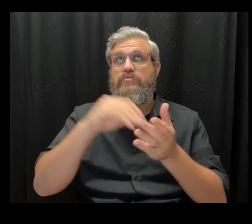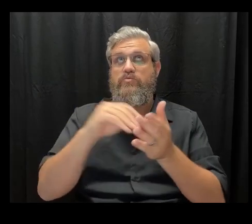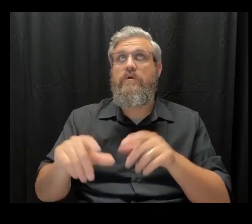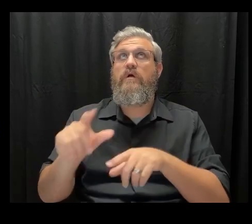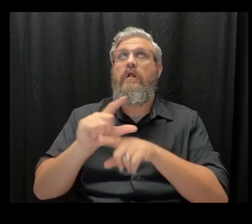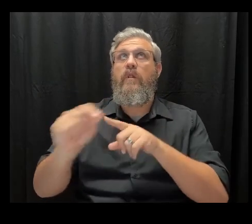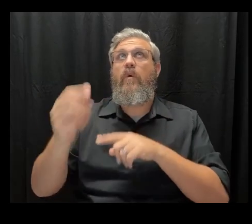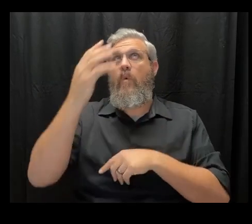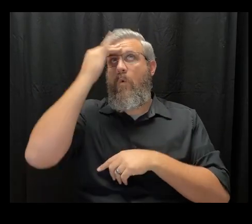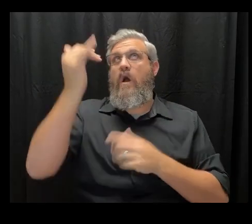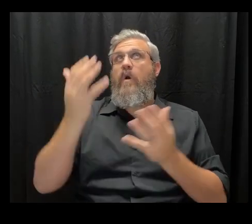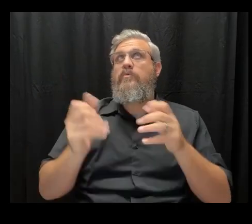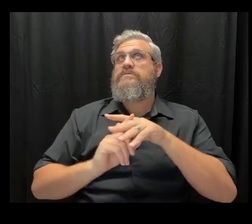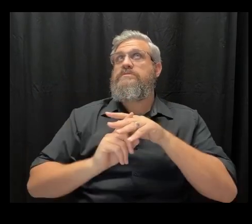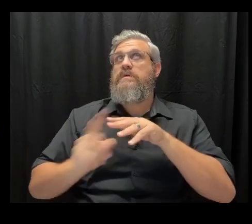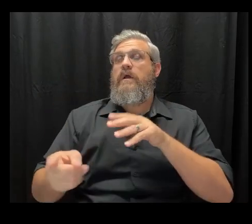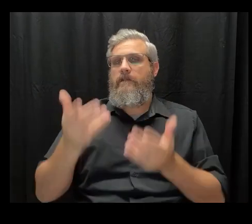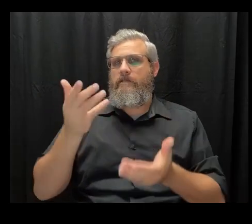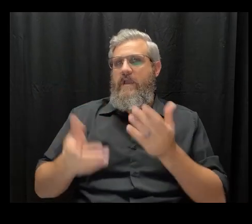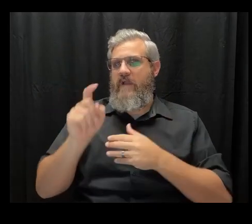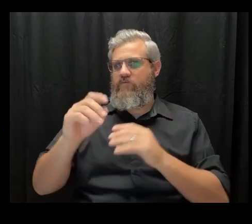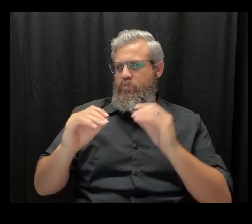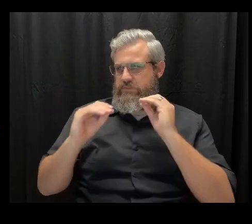to request a break or request help.